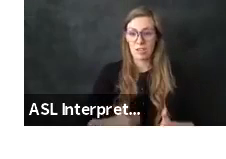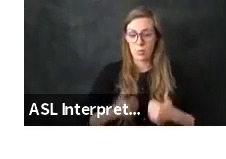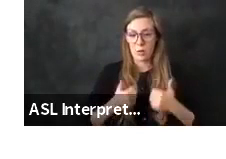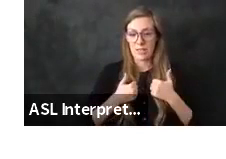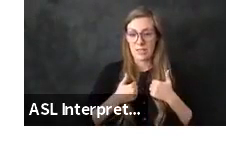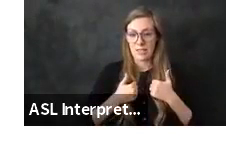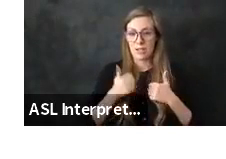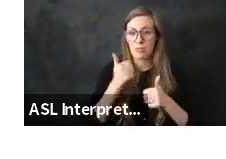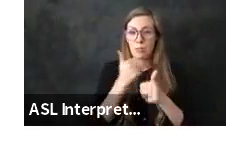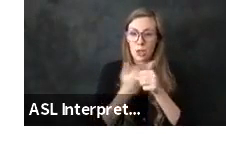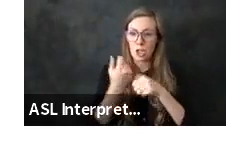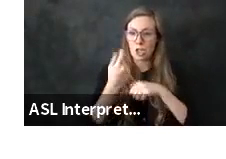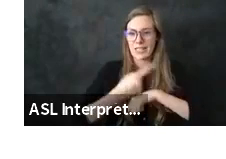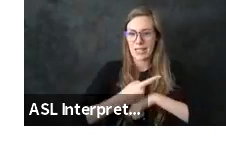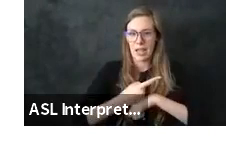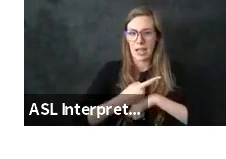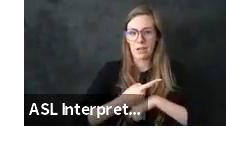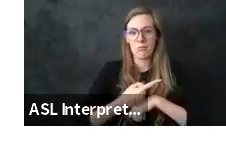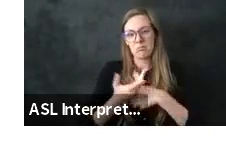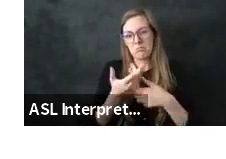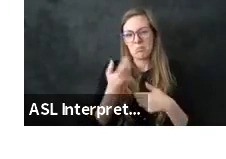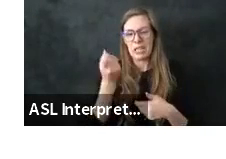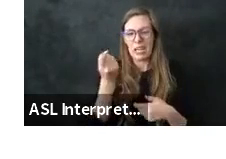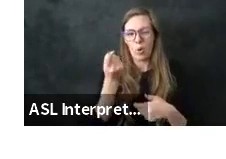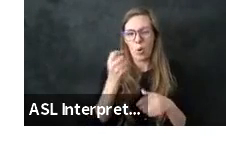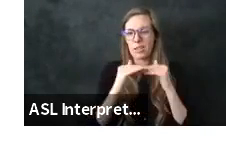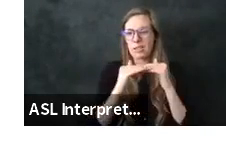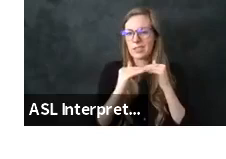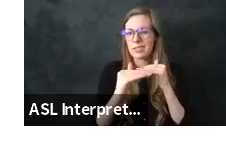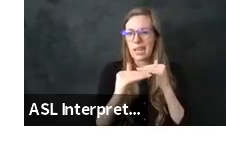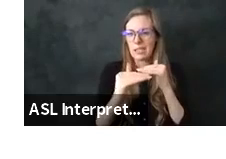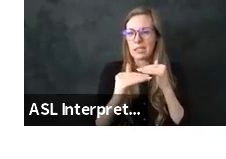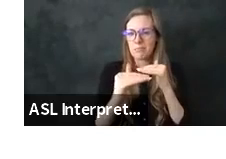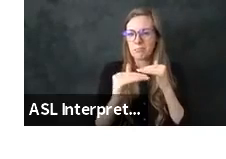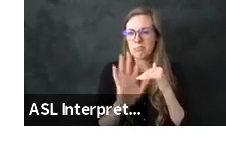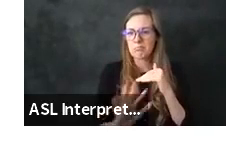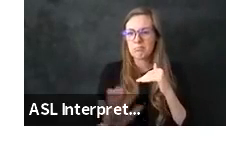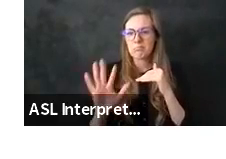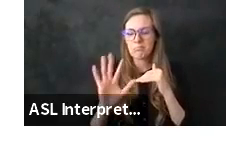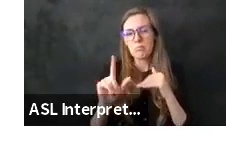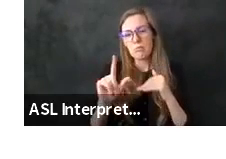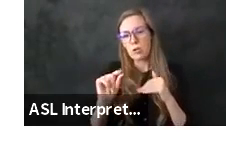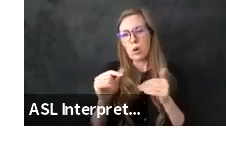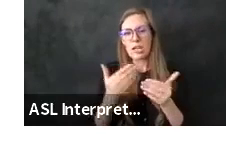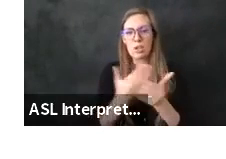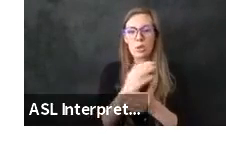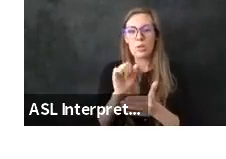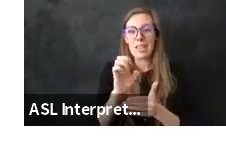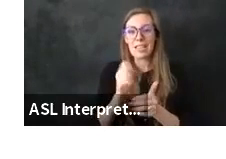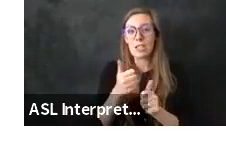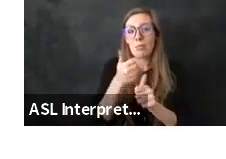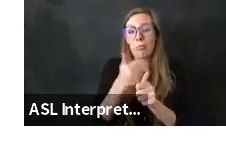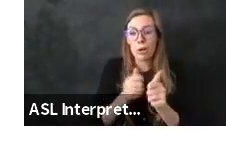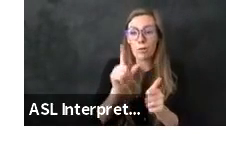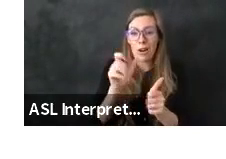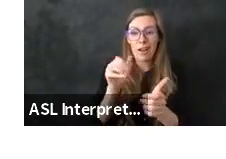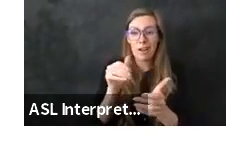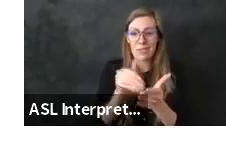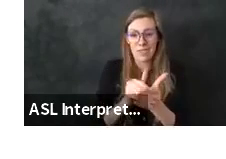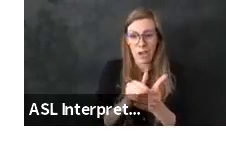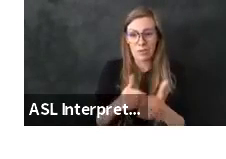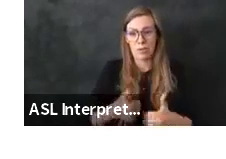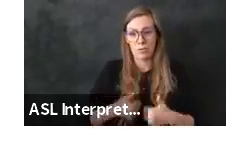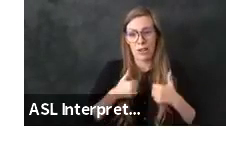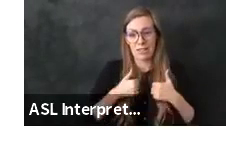been holding at this elevated but steady level of around 20 new cases per 100,000 residents per day for